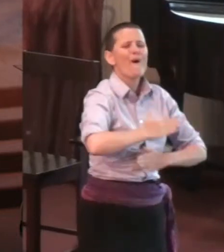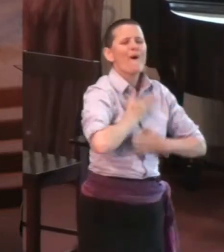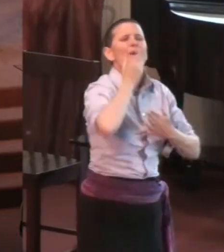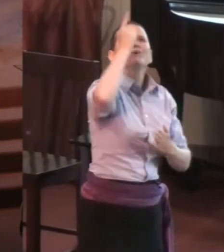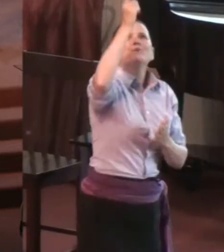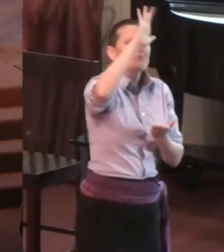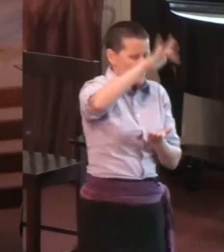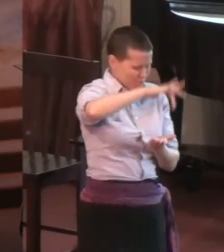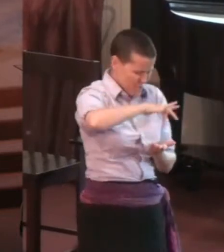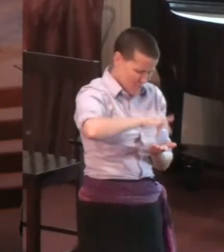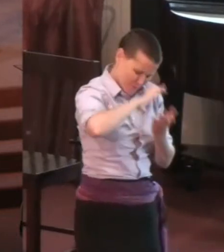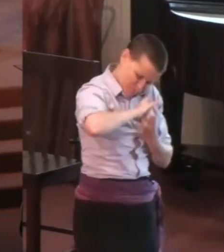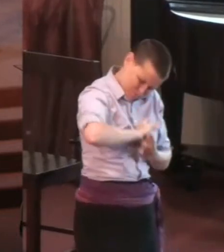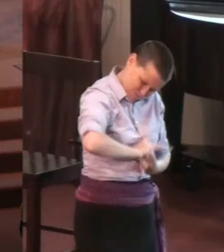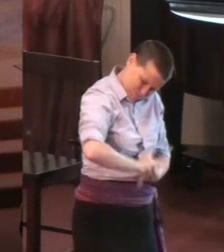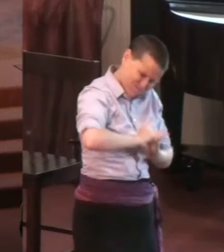joy.